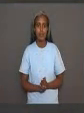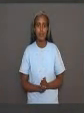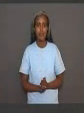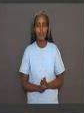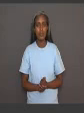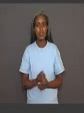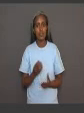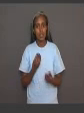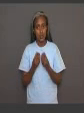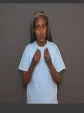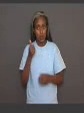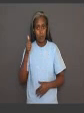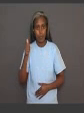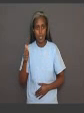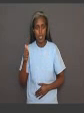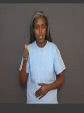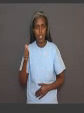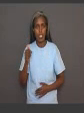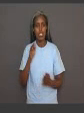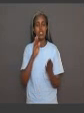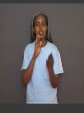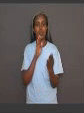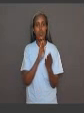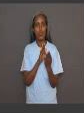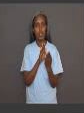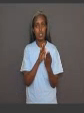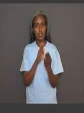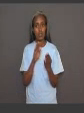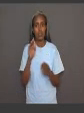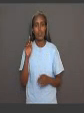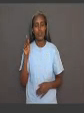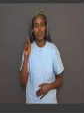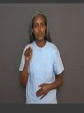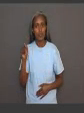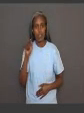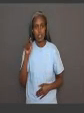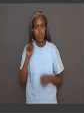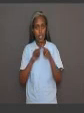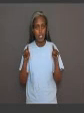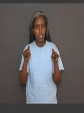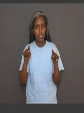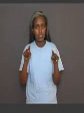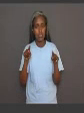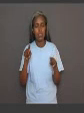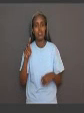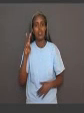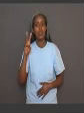For shop A, the coefficient of variation is